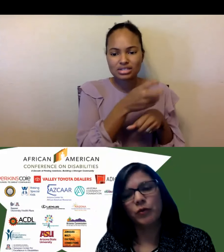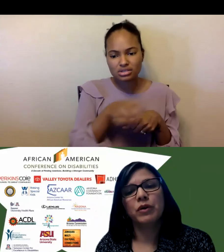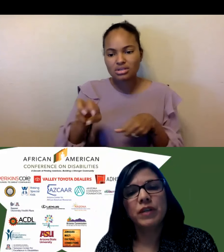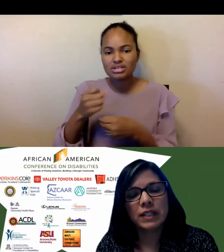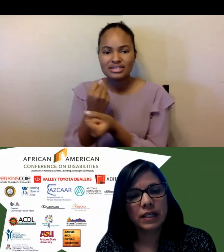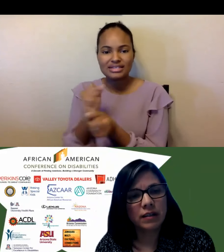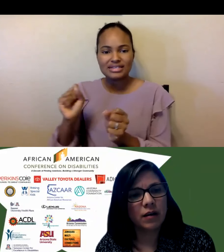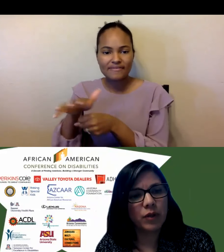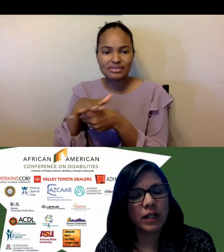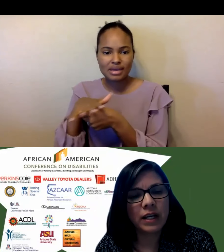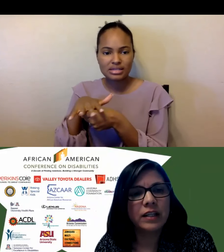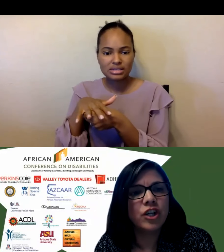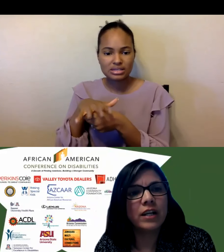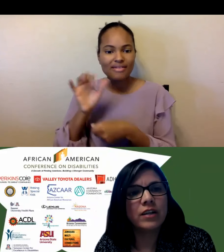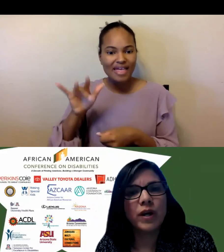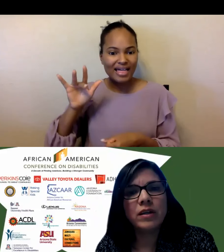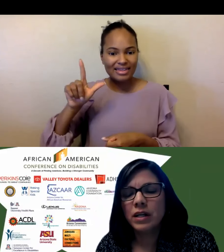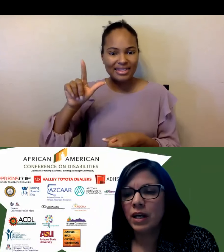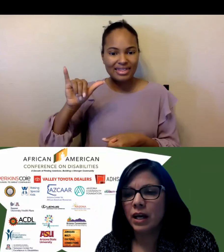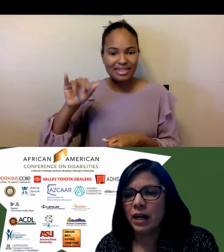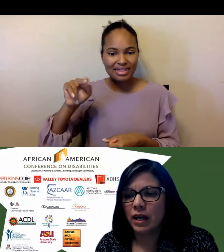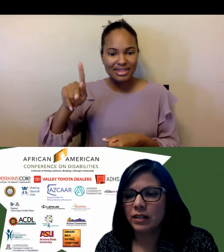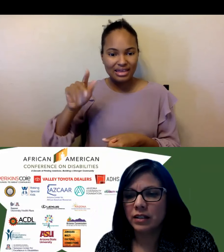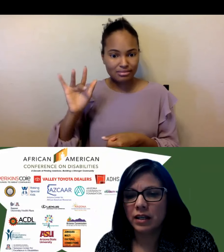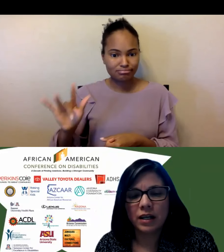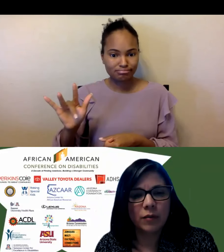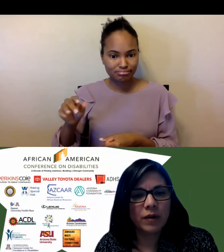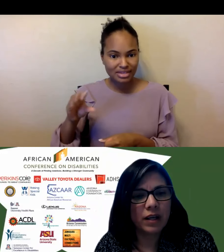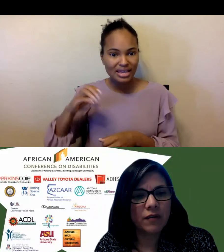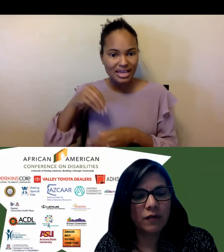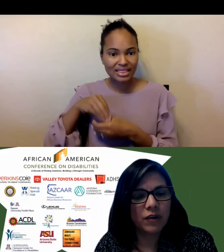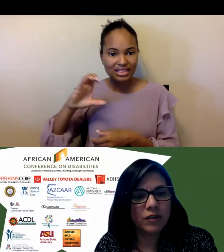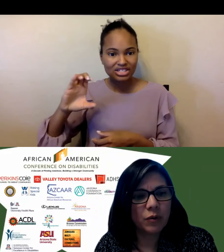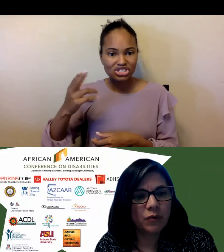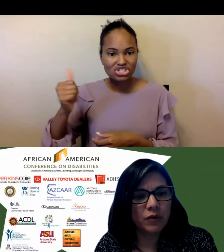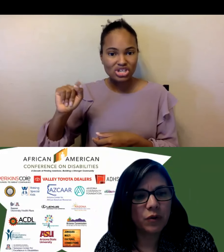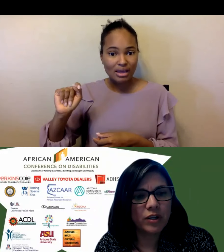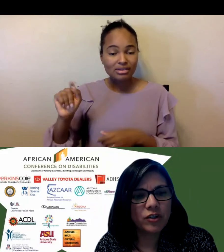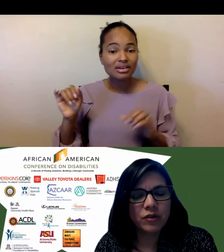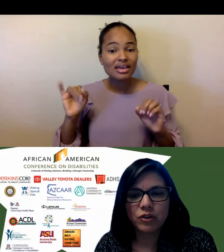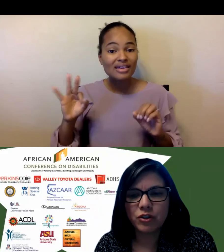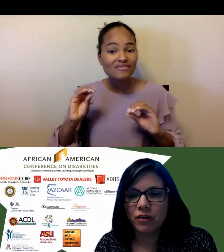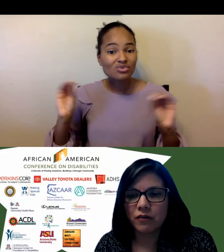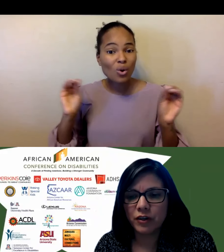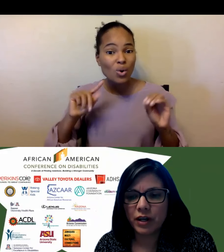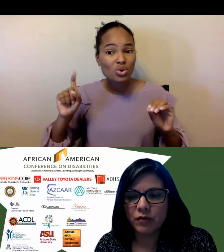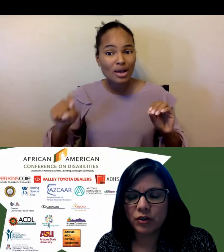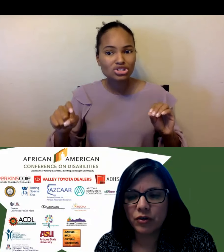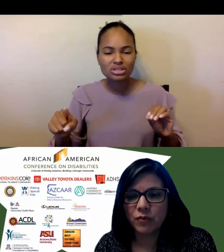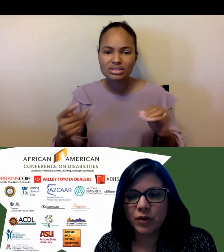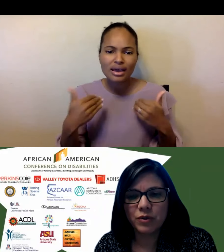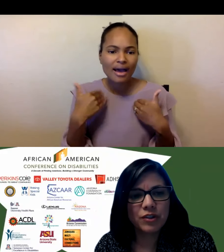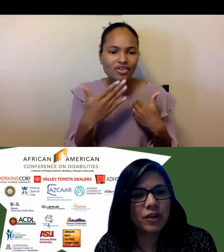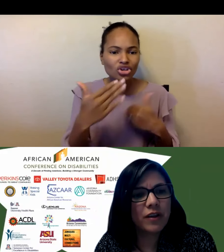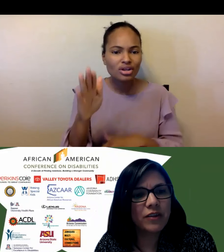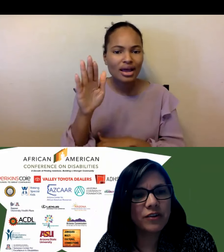our previous link, and I'll put it in the chat as well. And if there's no further questions, I wish you all a very good afternoon,